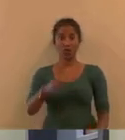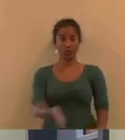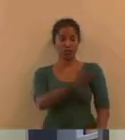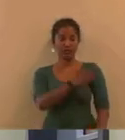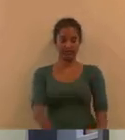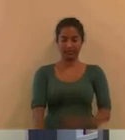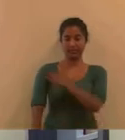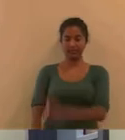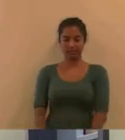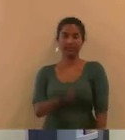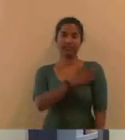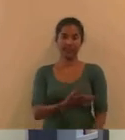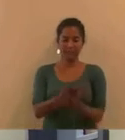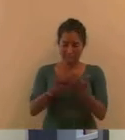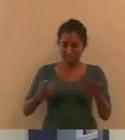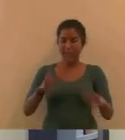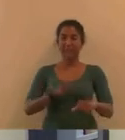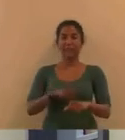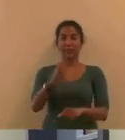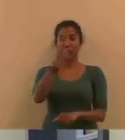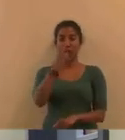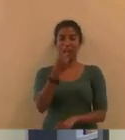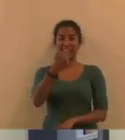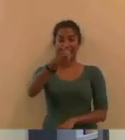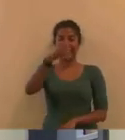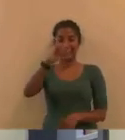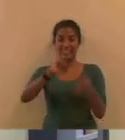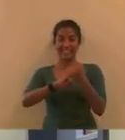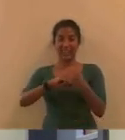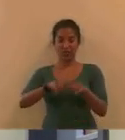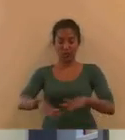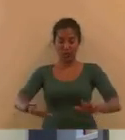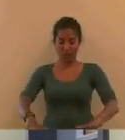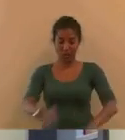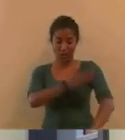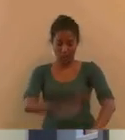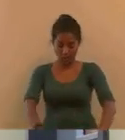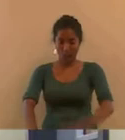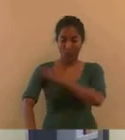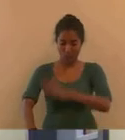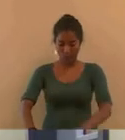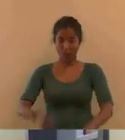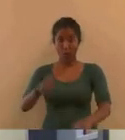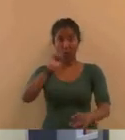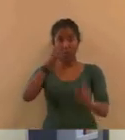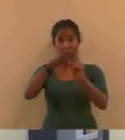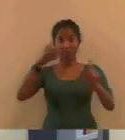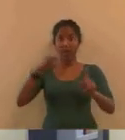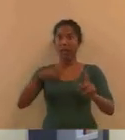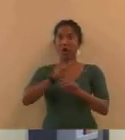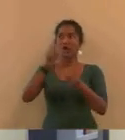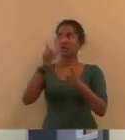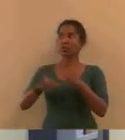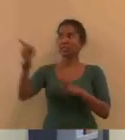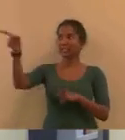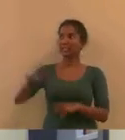times as you can in 60 seconds. Notice, as I'm doing these, I'm not doing this. I'm